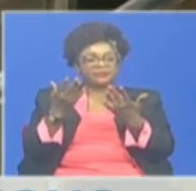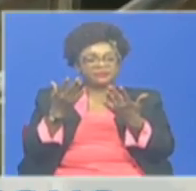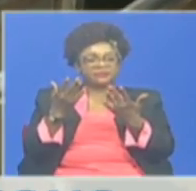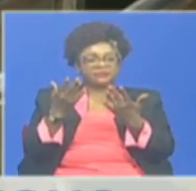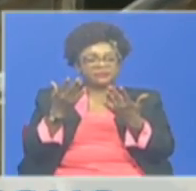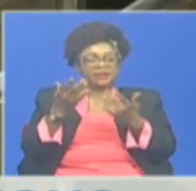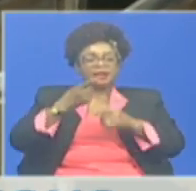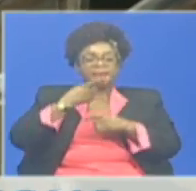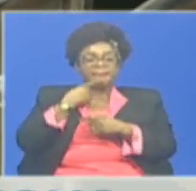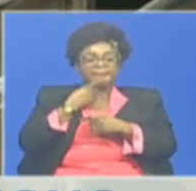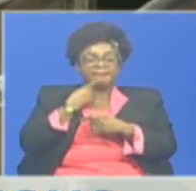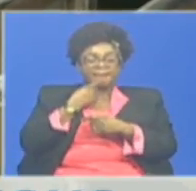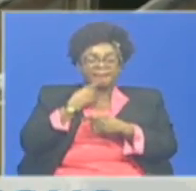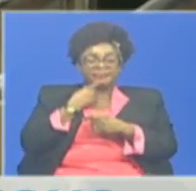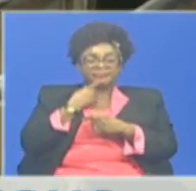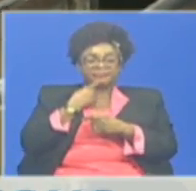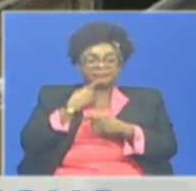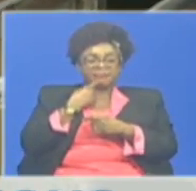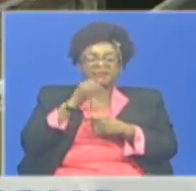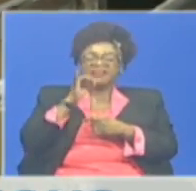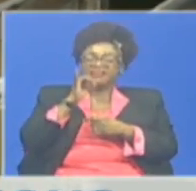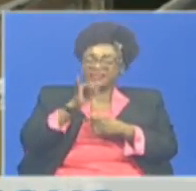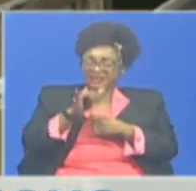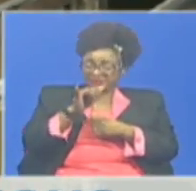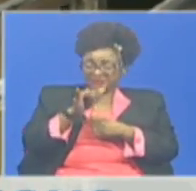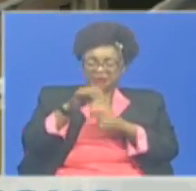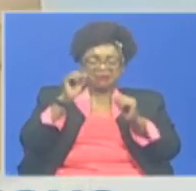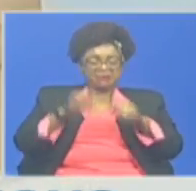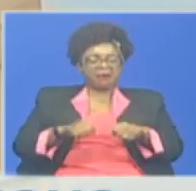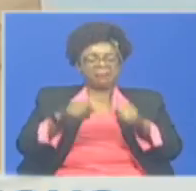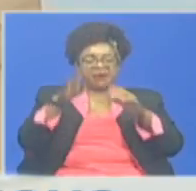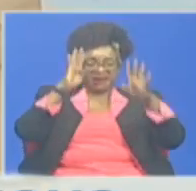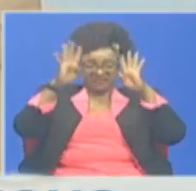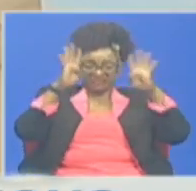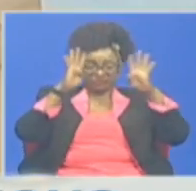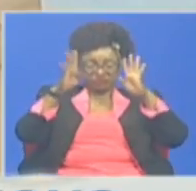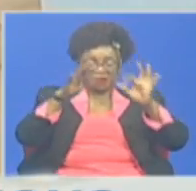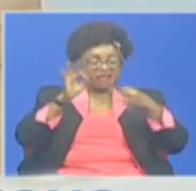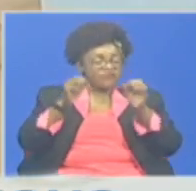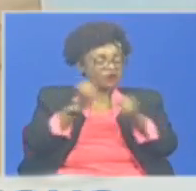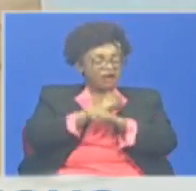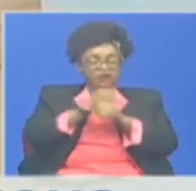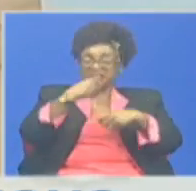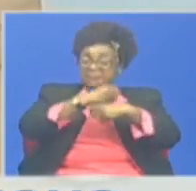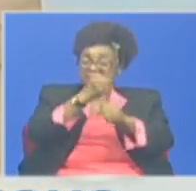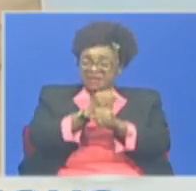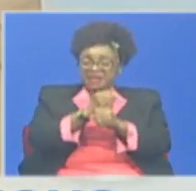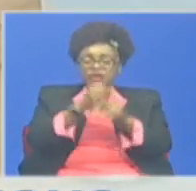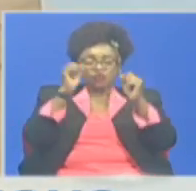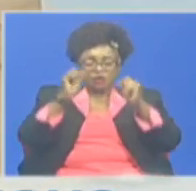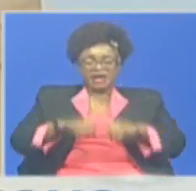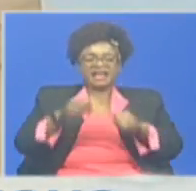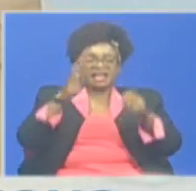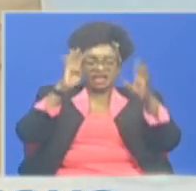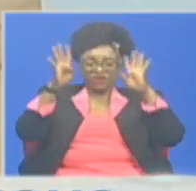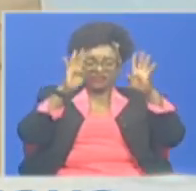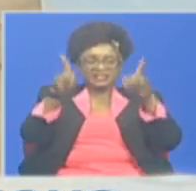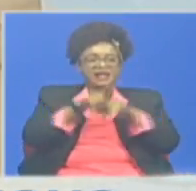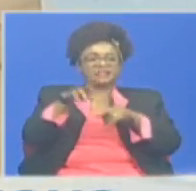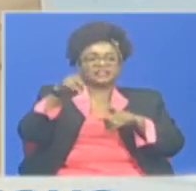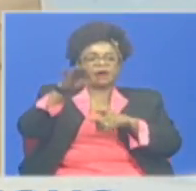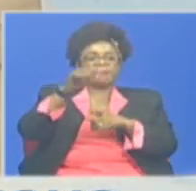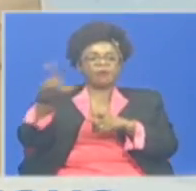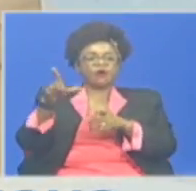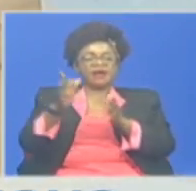They say necessity is the mother of invention. But if you can't invent, you can innovate, just like Paul Kariuki and